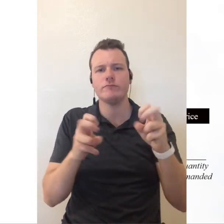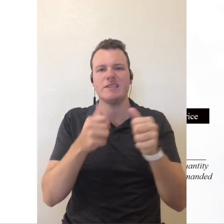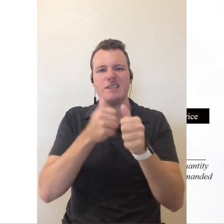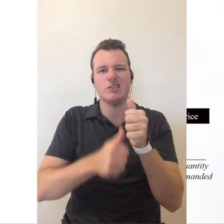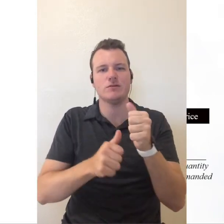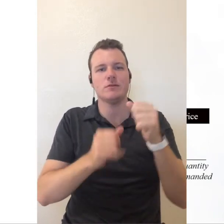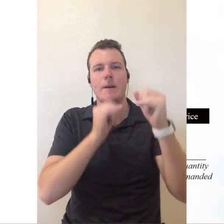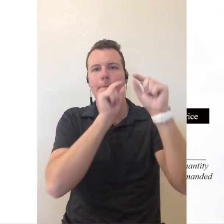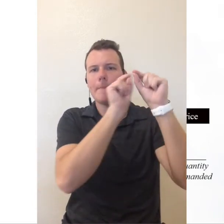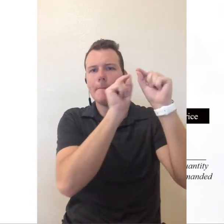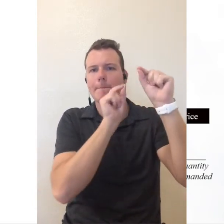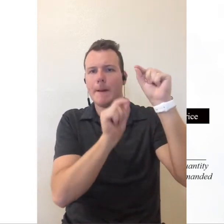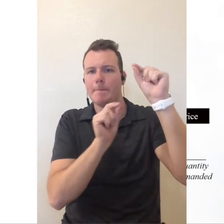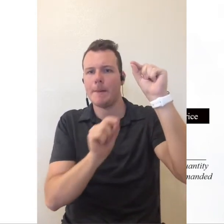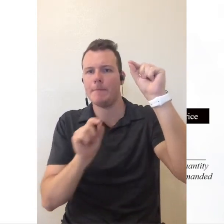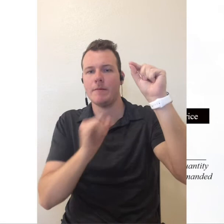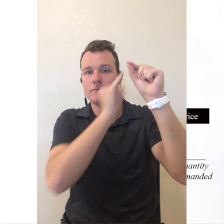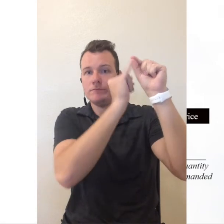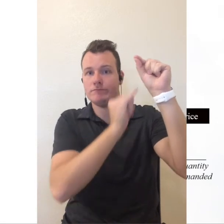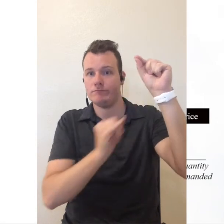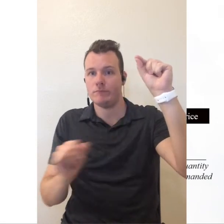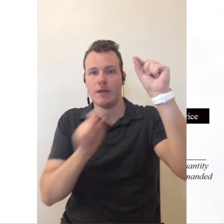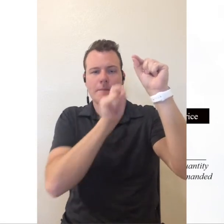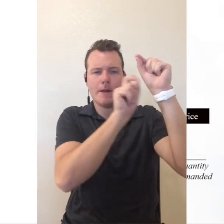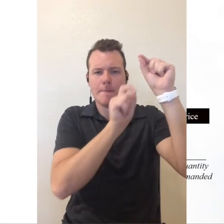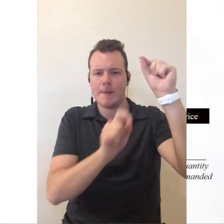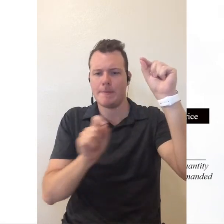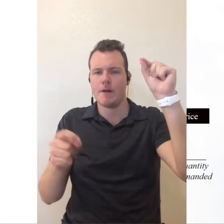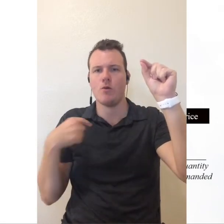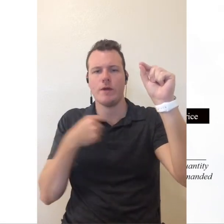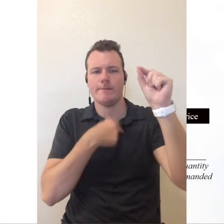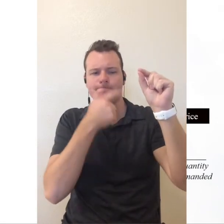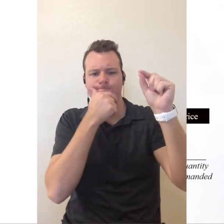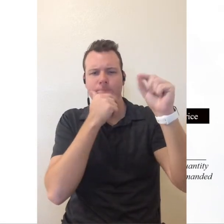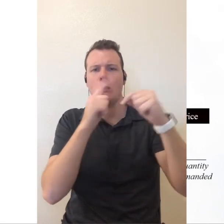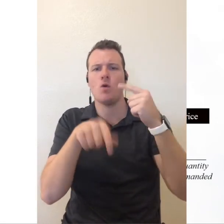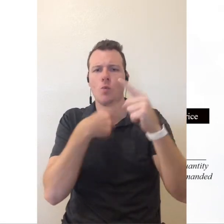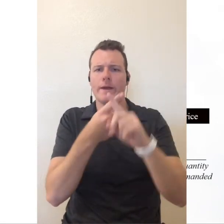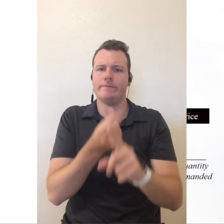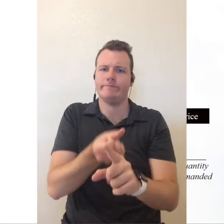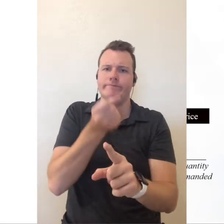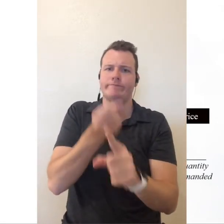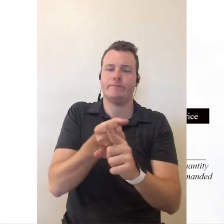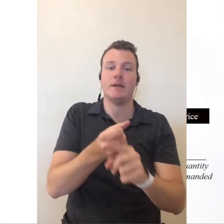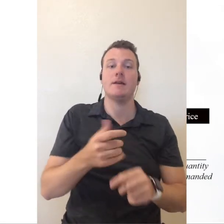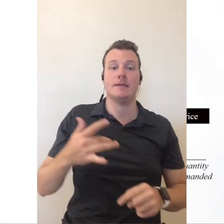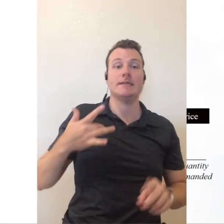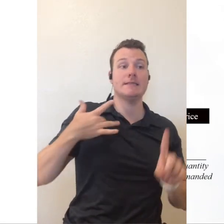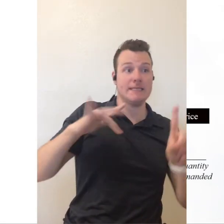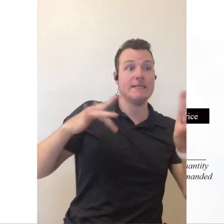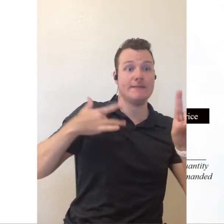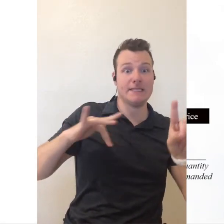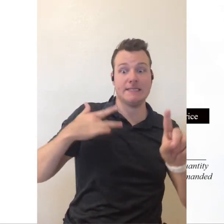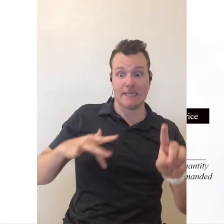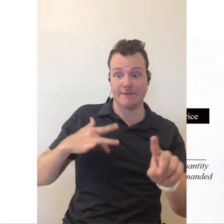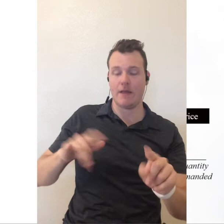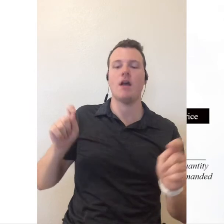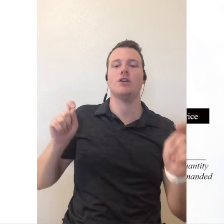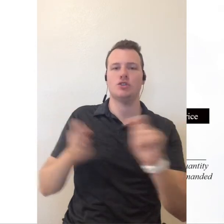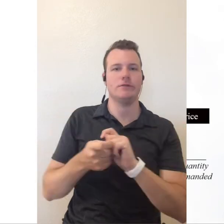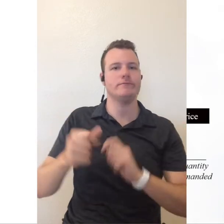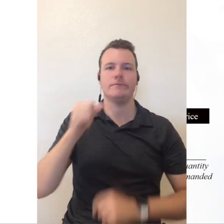at various points on that line, and we're looking to see at which point we go from being